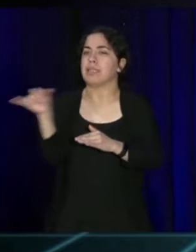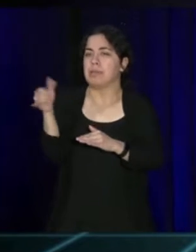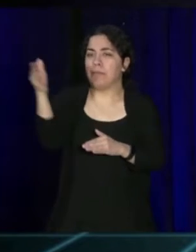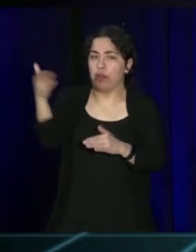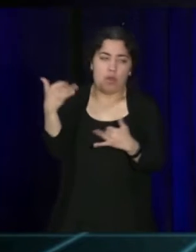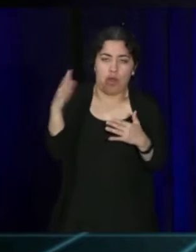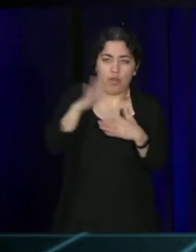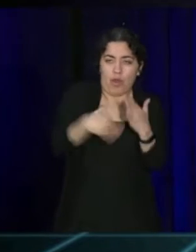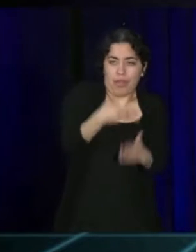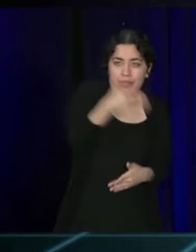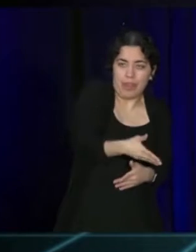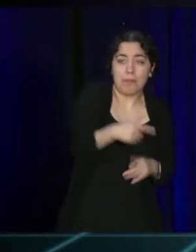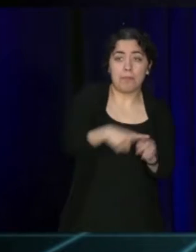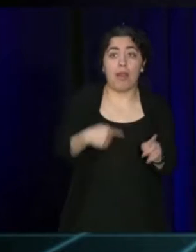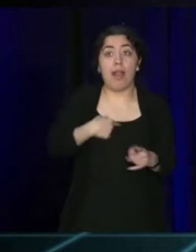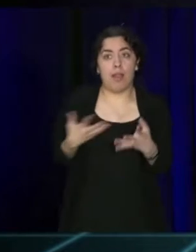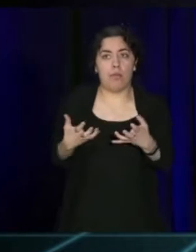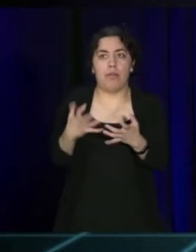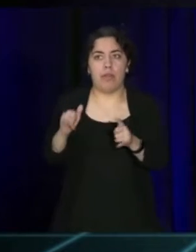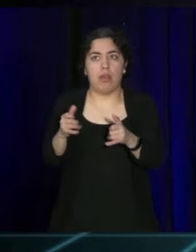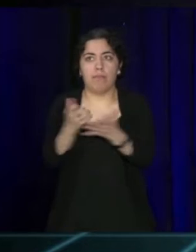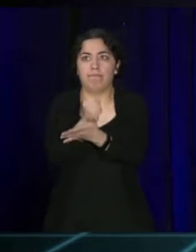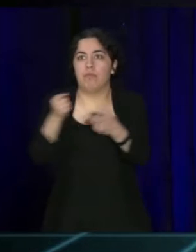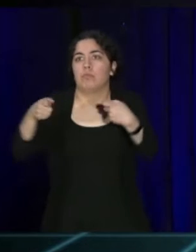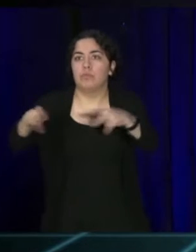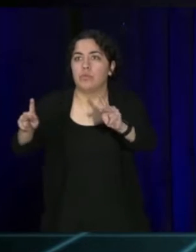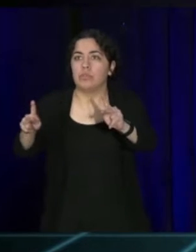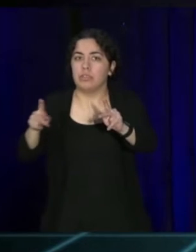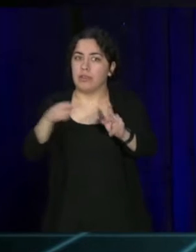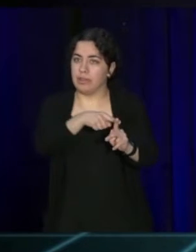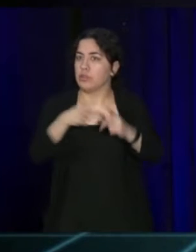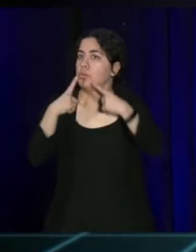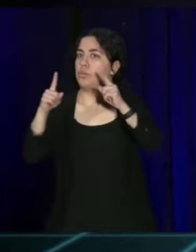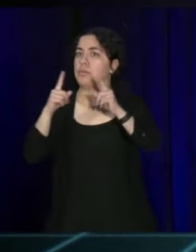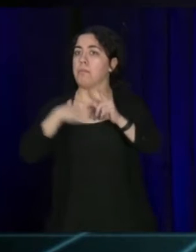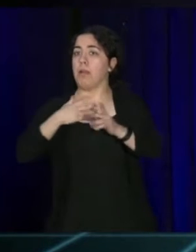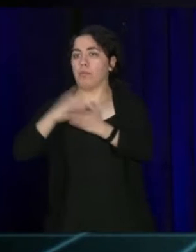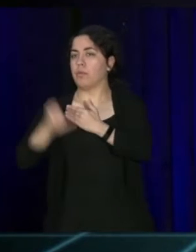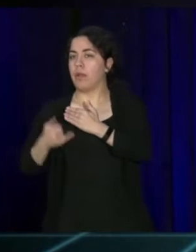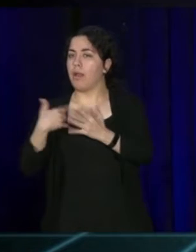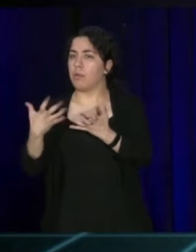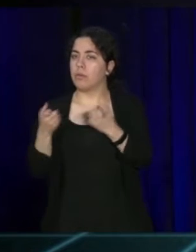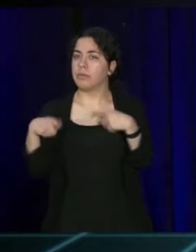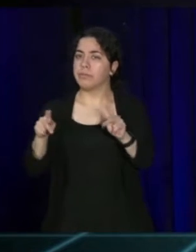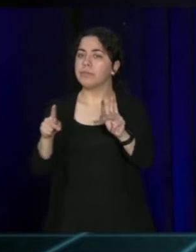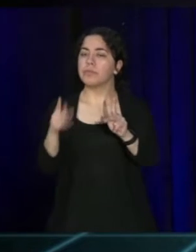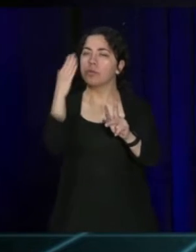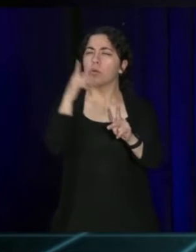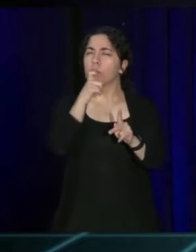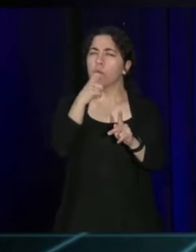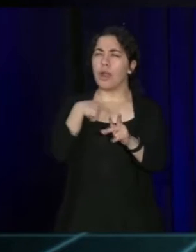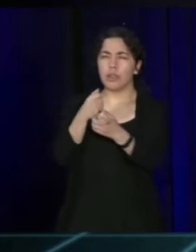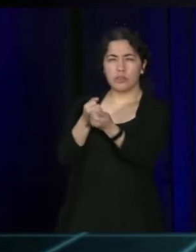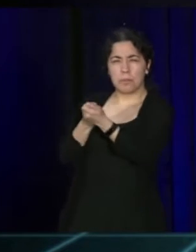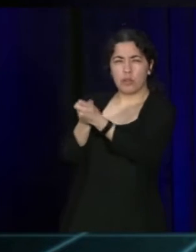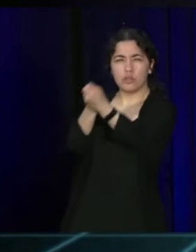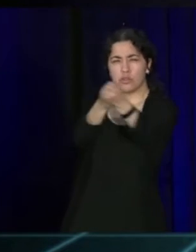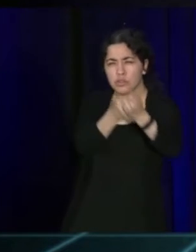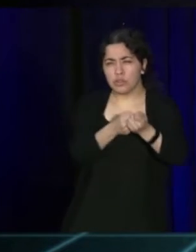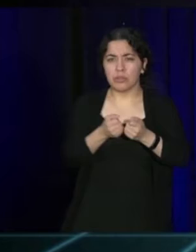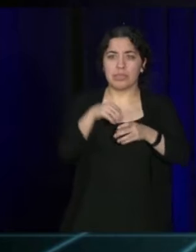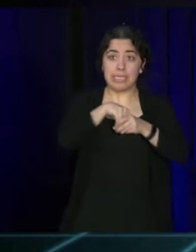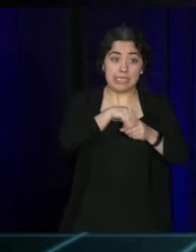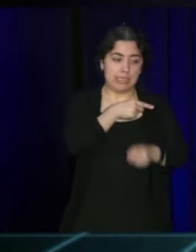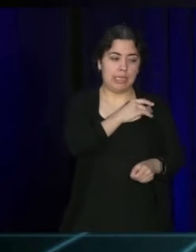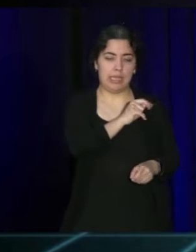okay, I would love opportunity to like make this work in my project. I would love opportunity to know who I should sponsor within GitHub. And a lot